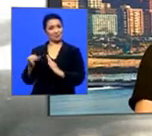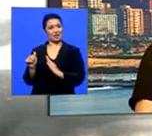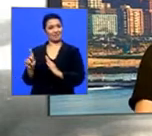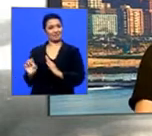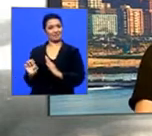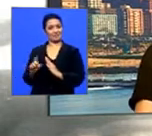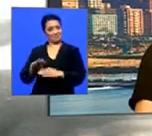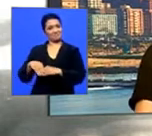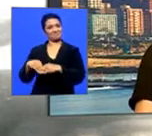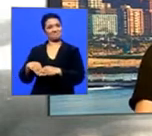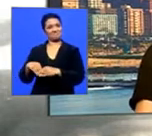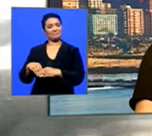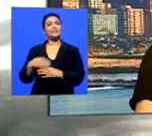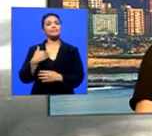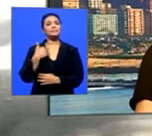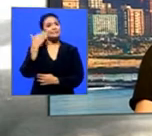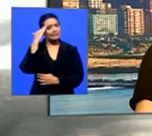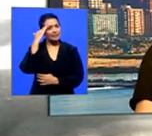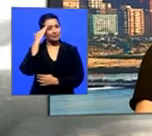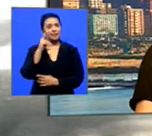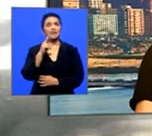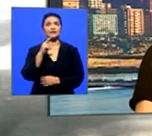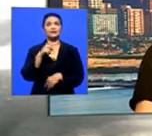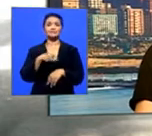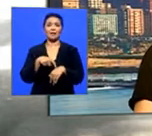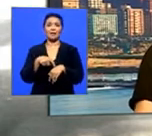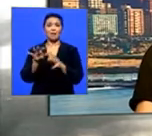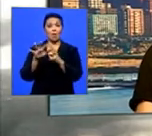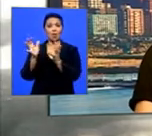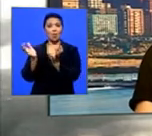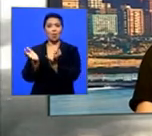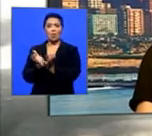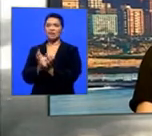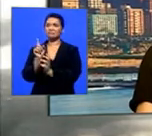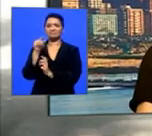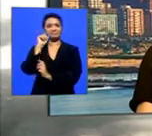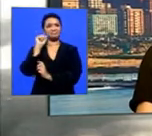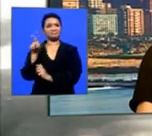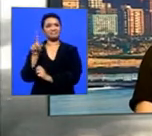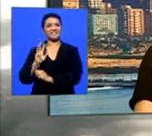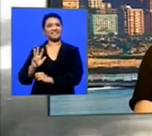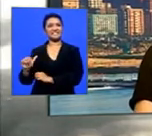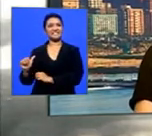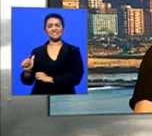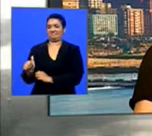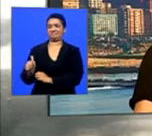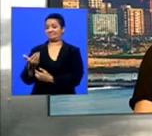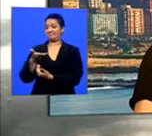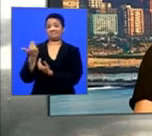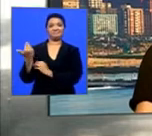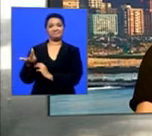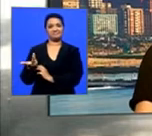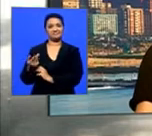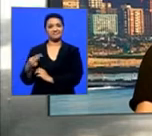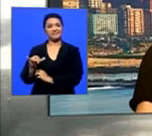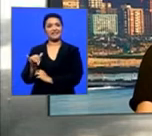you know, Madiba, I recall when very few people in the world was tracking my swimming career post-96, and, you know, most